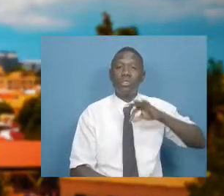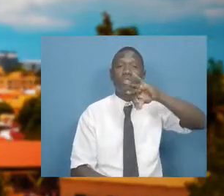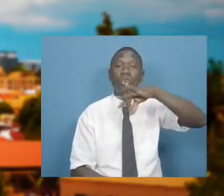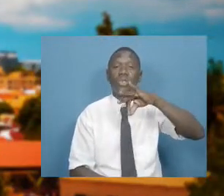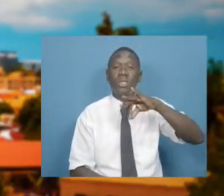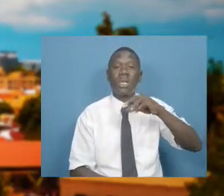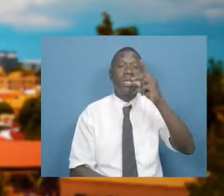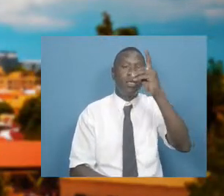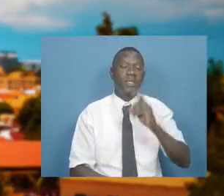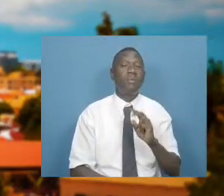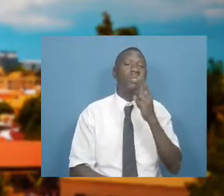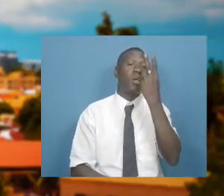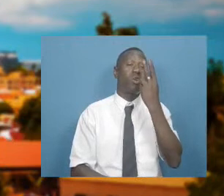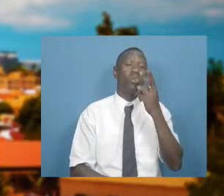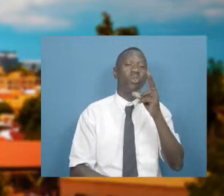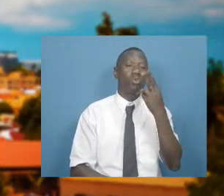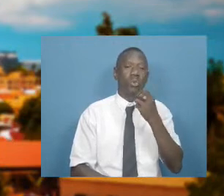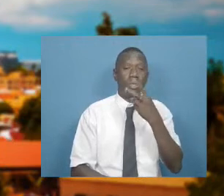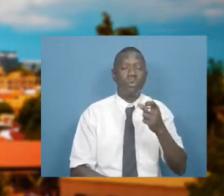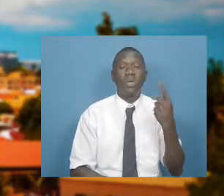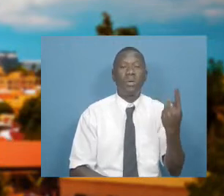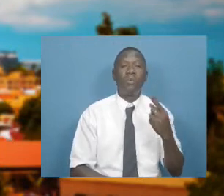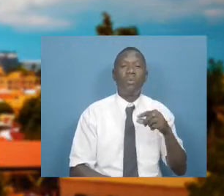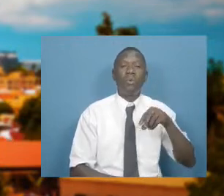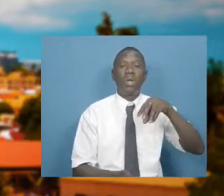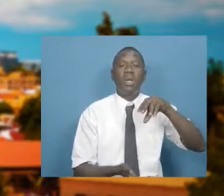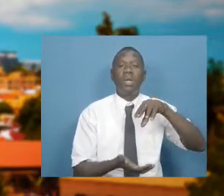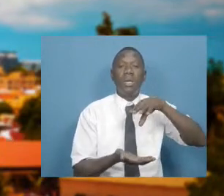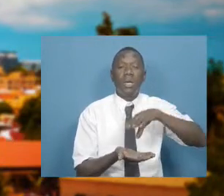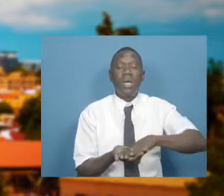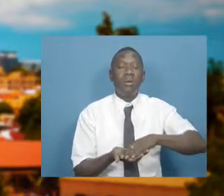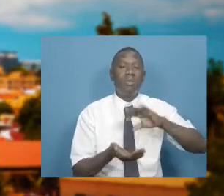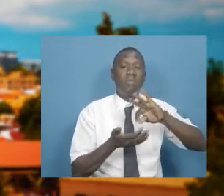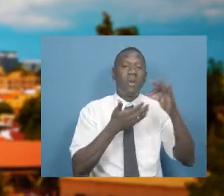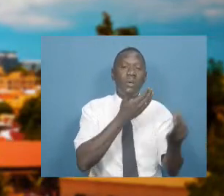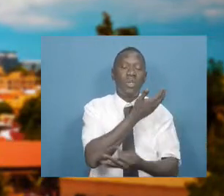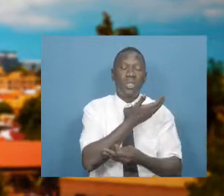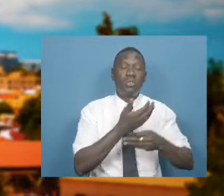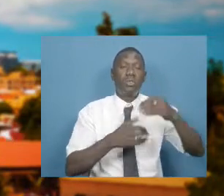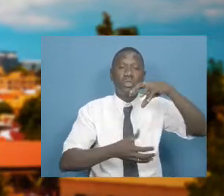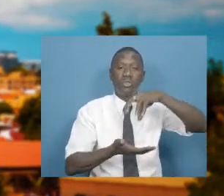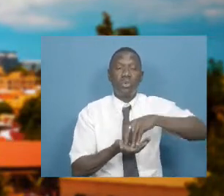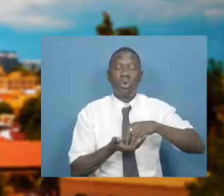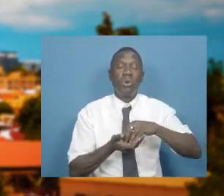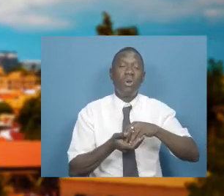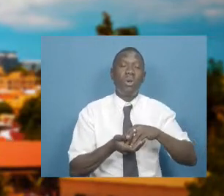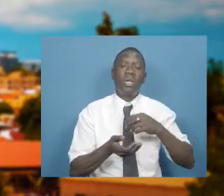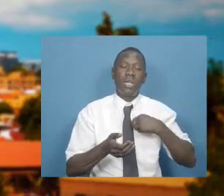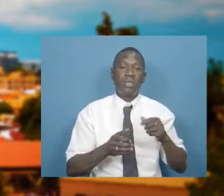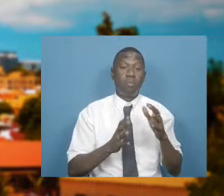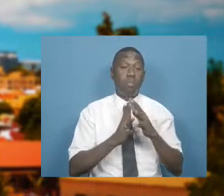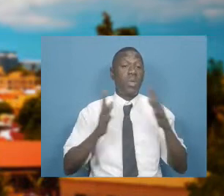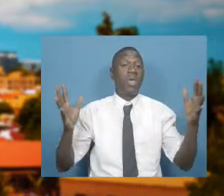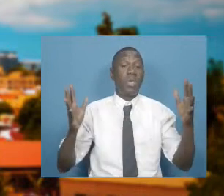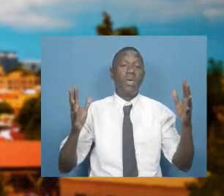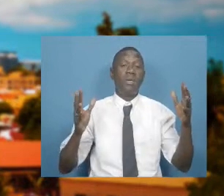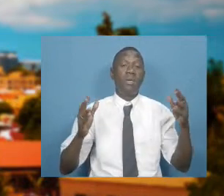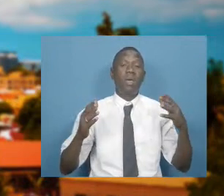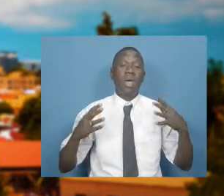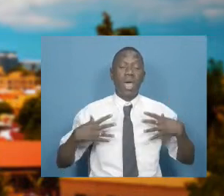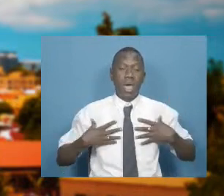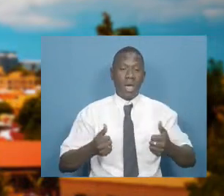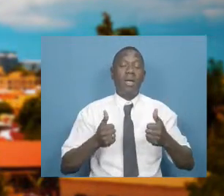2nd, 2021, laying of the foundation stone for the construction of a multifaceted national emergency treatment center in Far Out West Coast